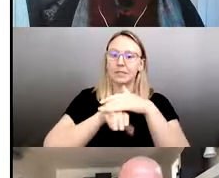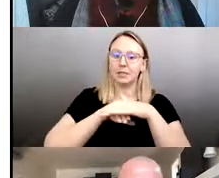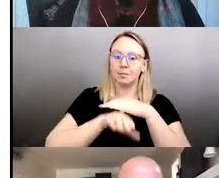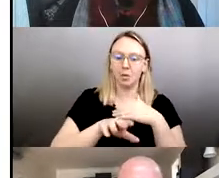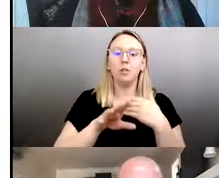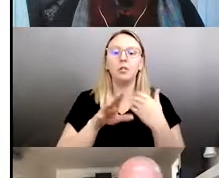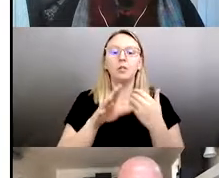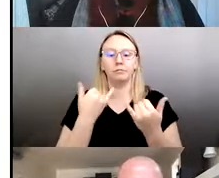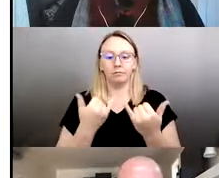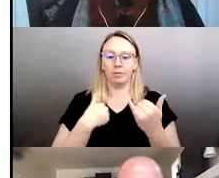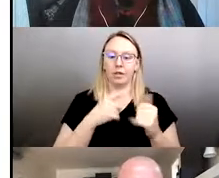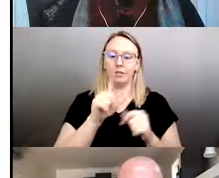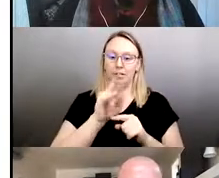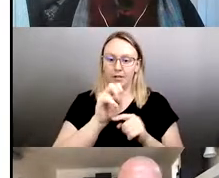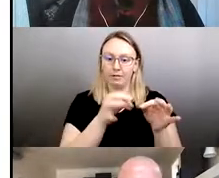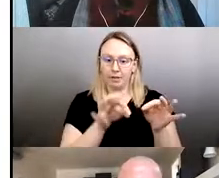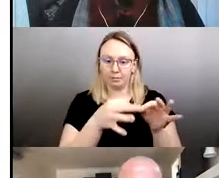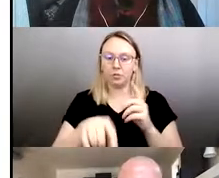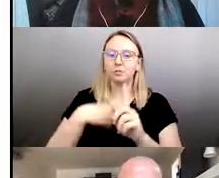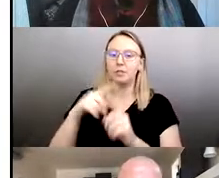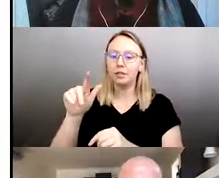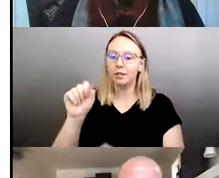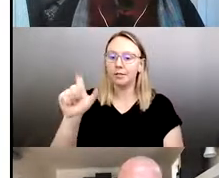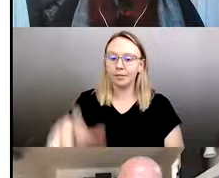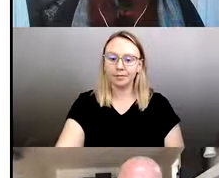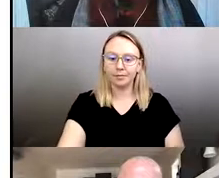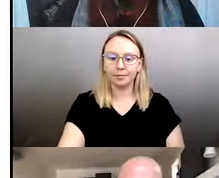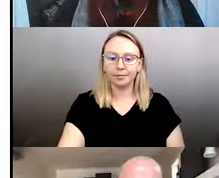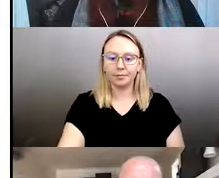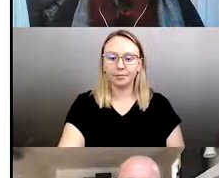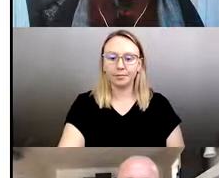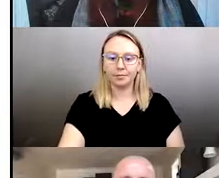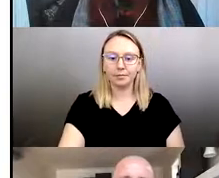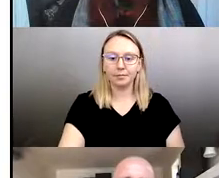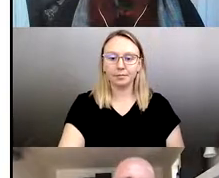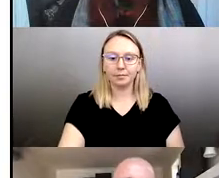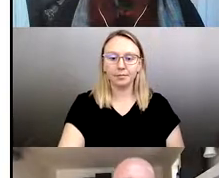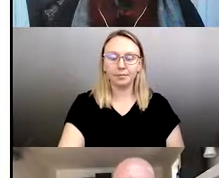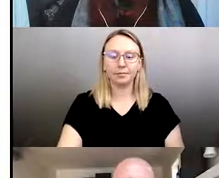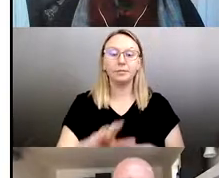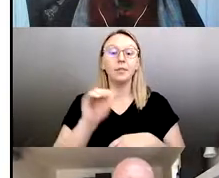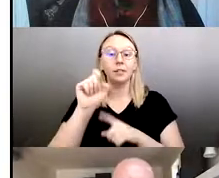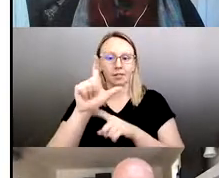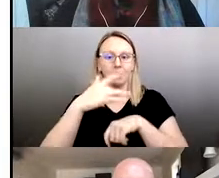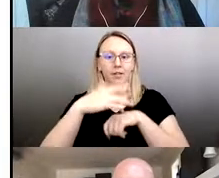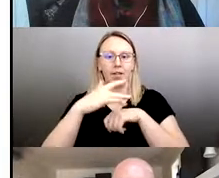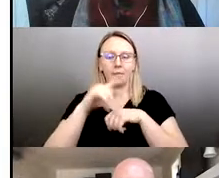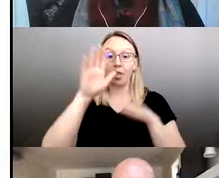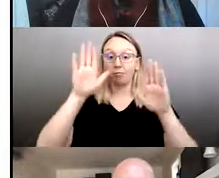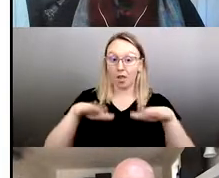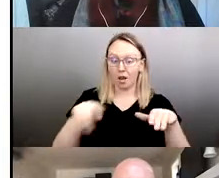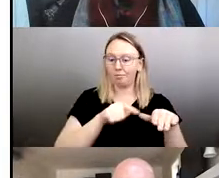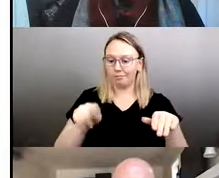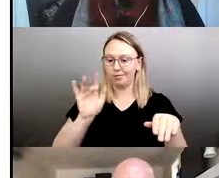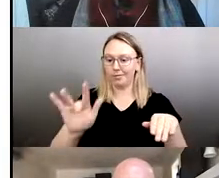live captions and through American Sign Language. Closed captioning is available by clicking on the live transcript at the